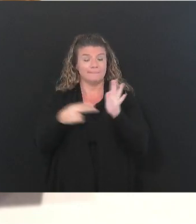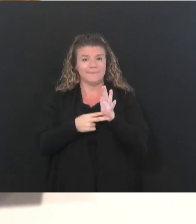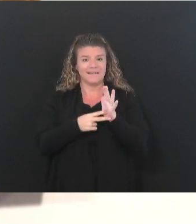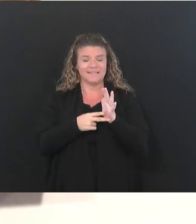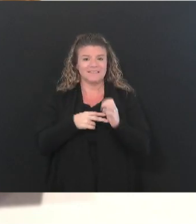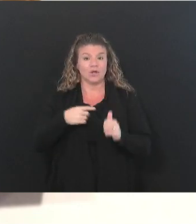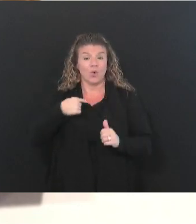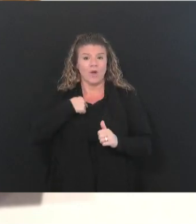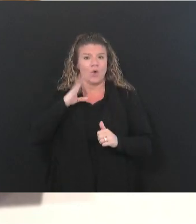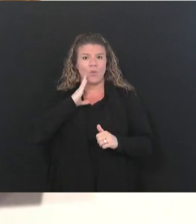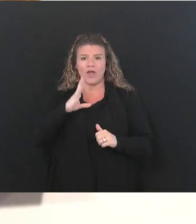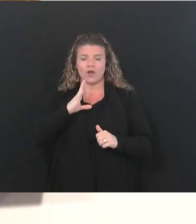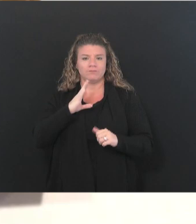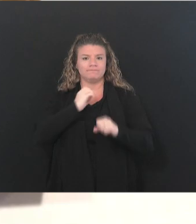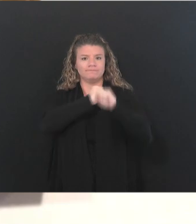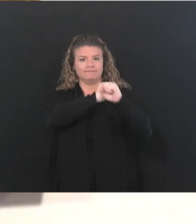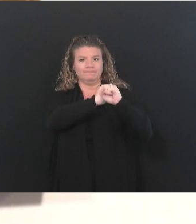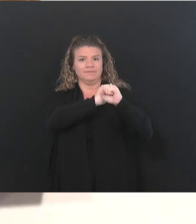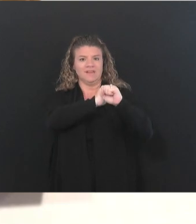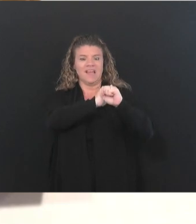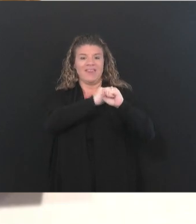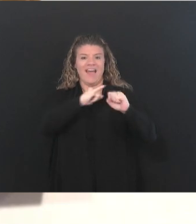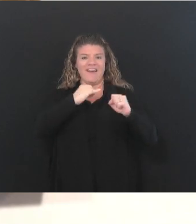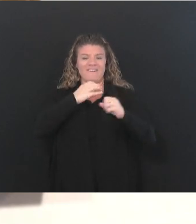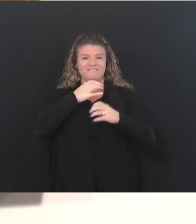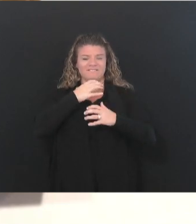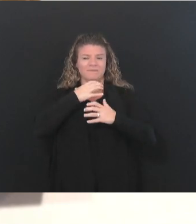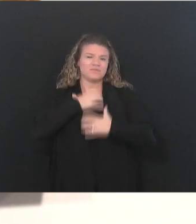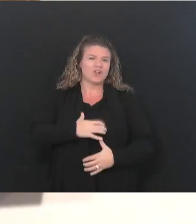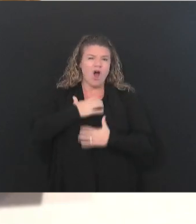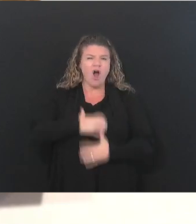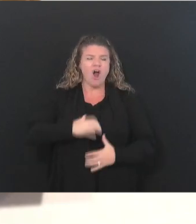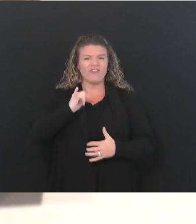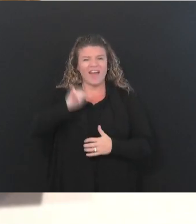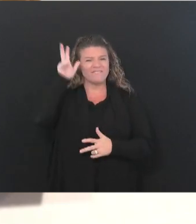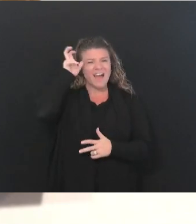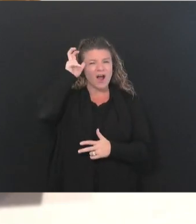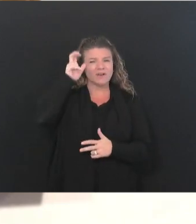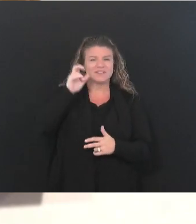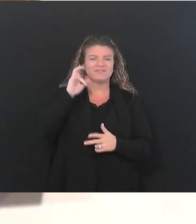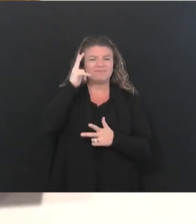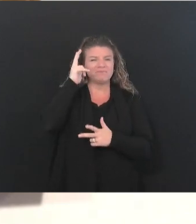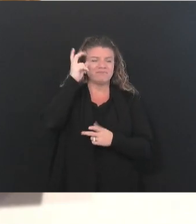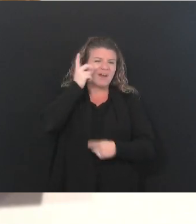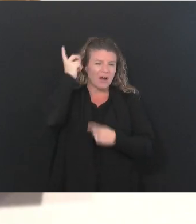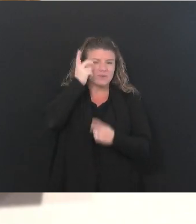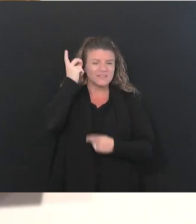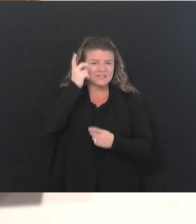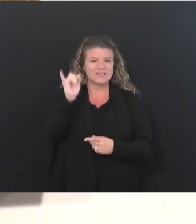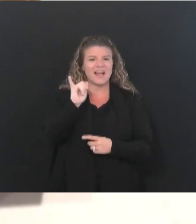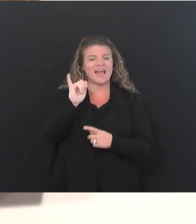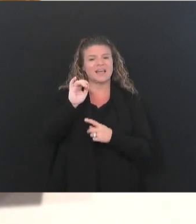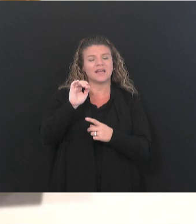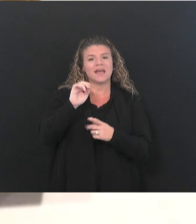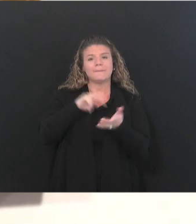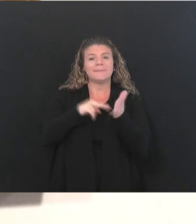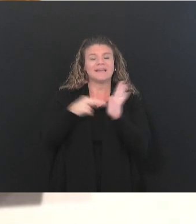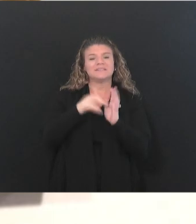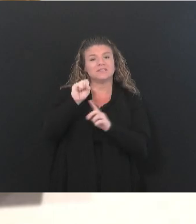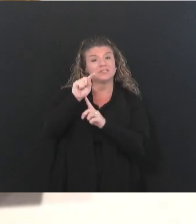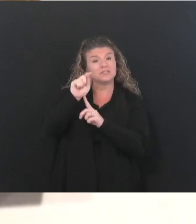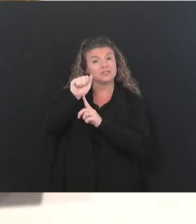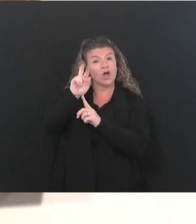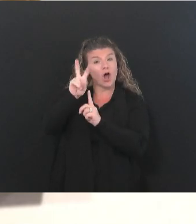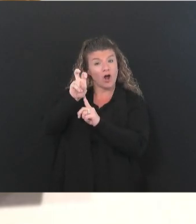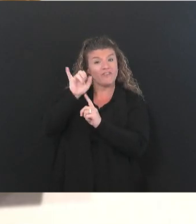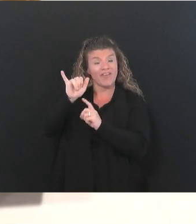virus goes away and we win. And so the model that the University of Washington has published and updated recently suggests